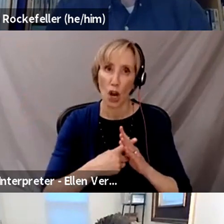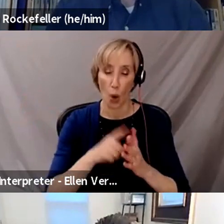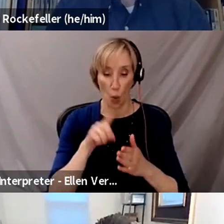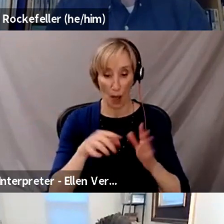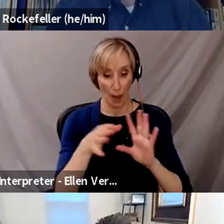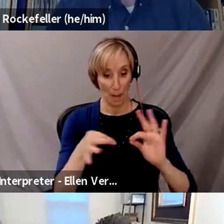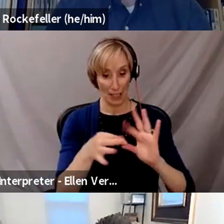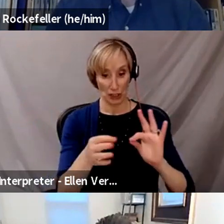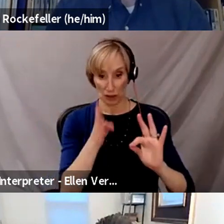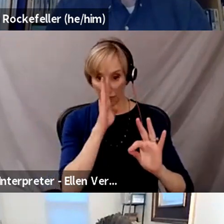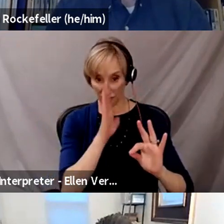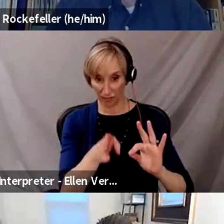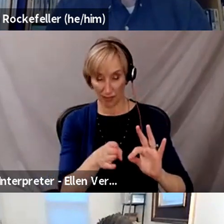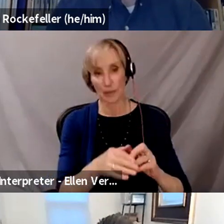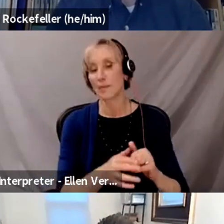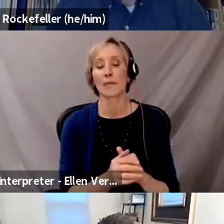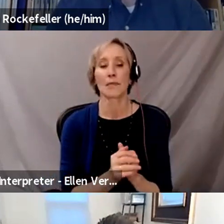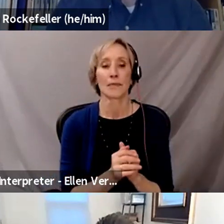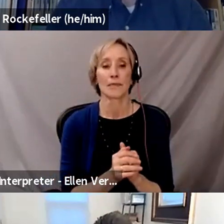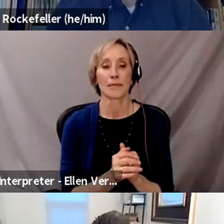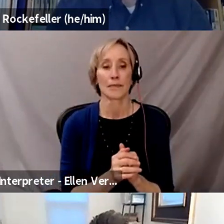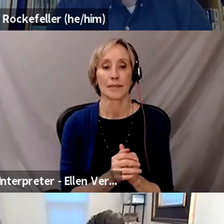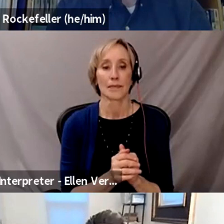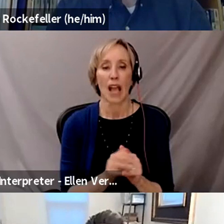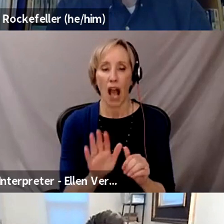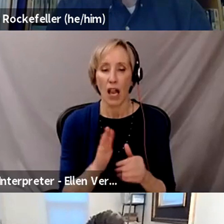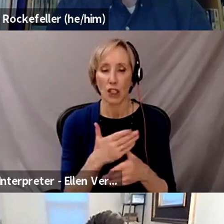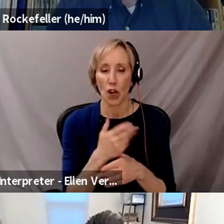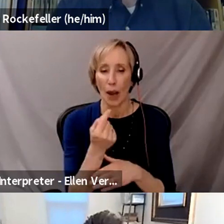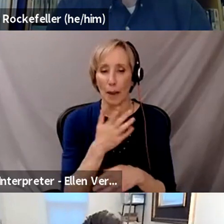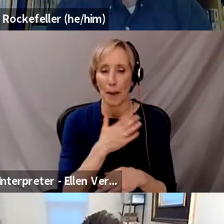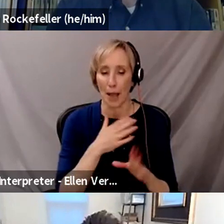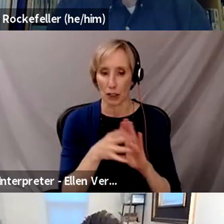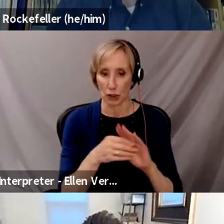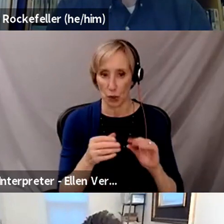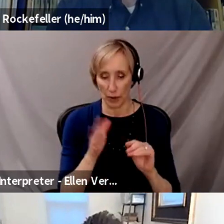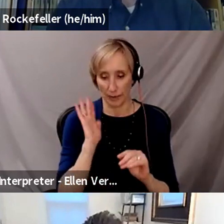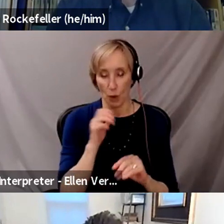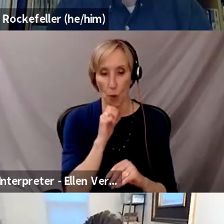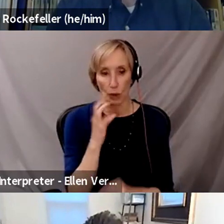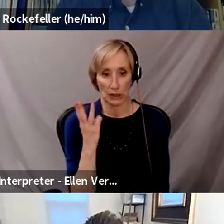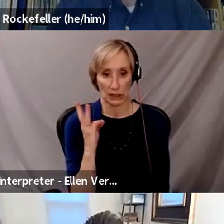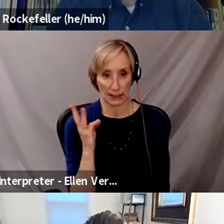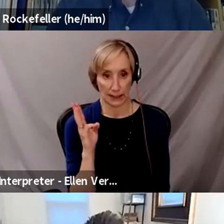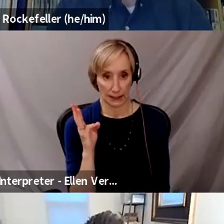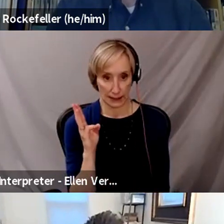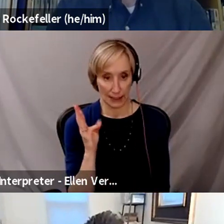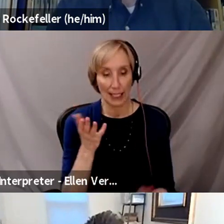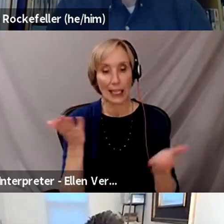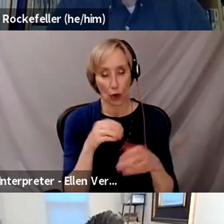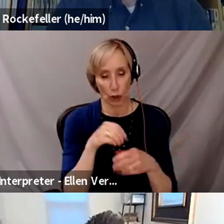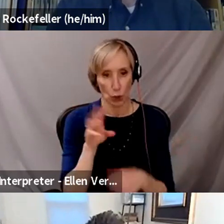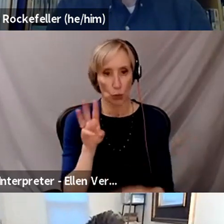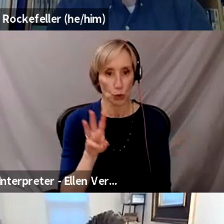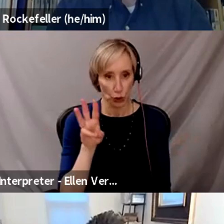I'll share a little piece of my story. When I was 16 years old here in Worcester,